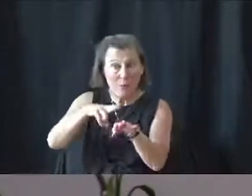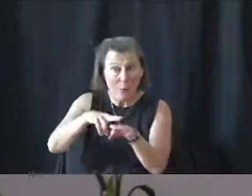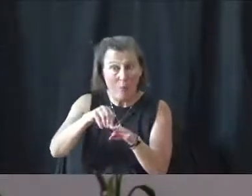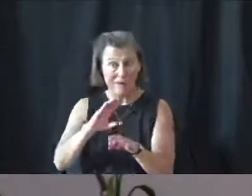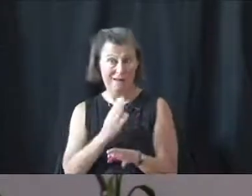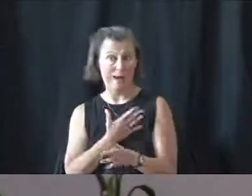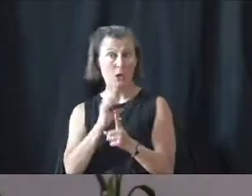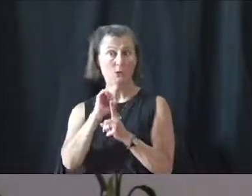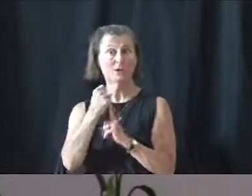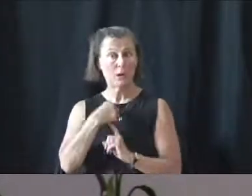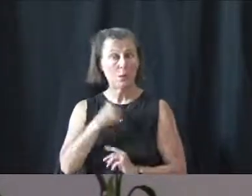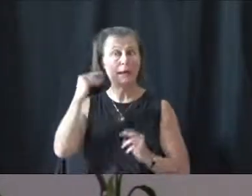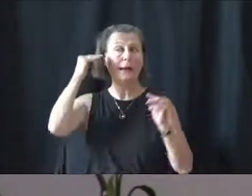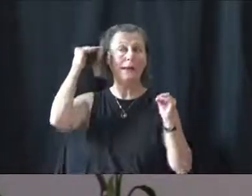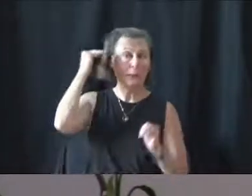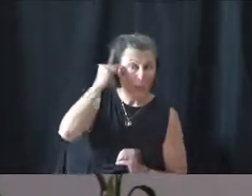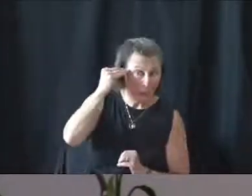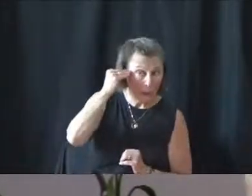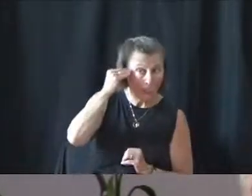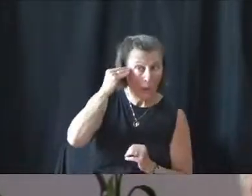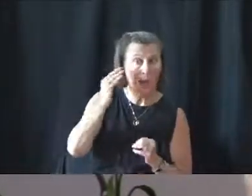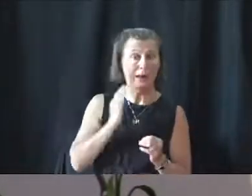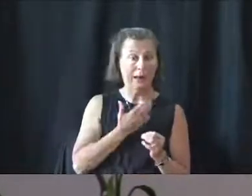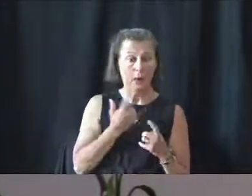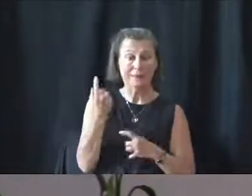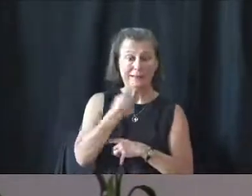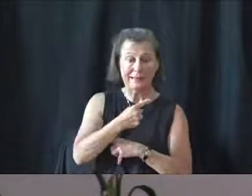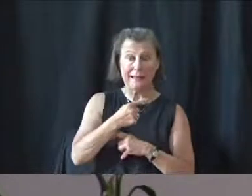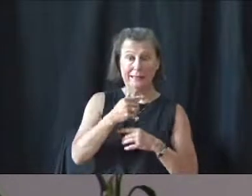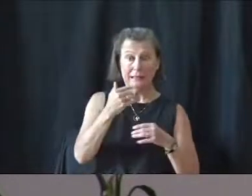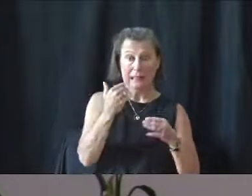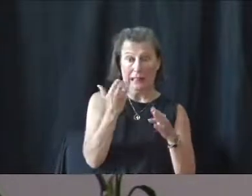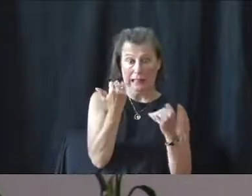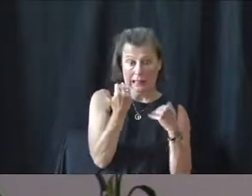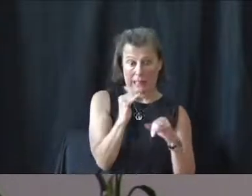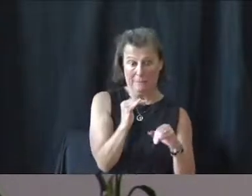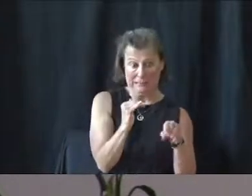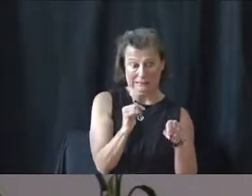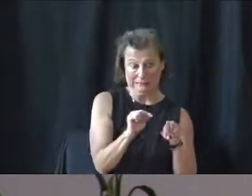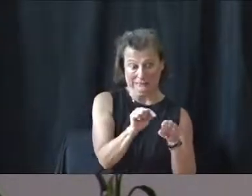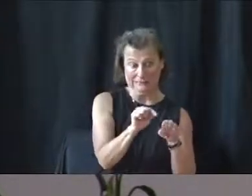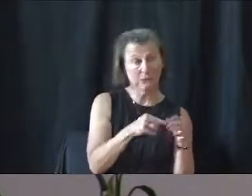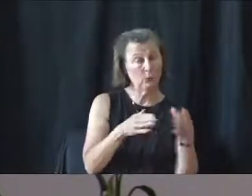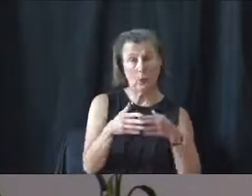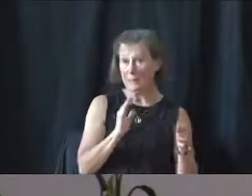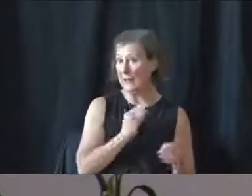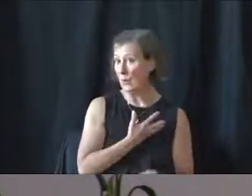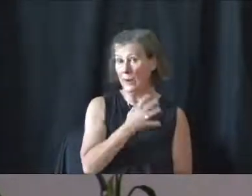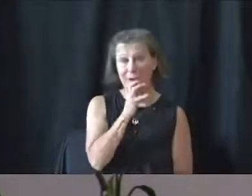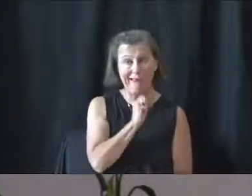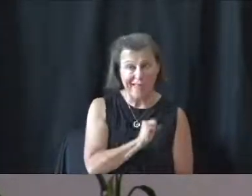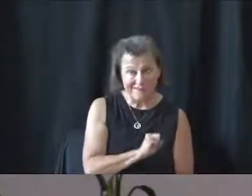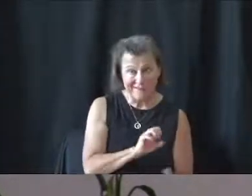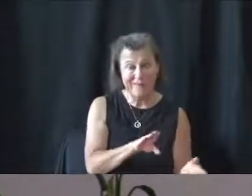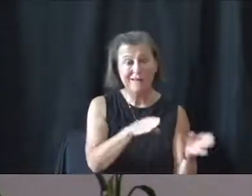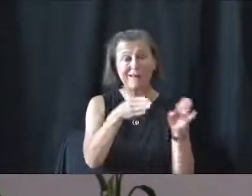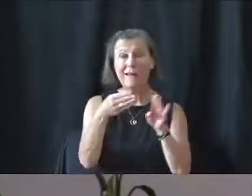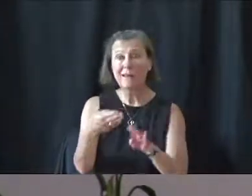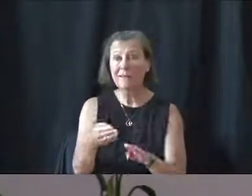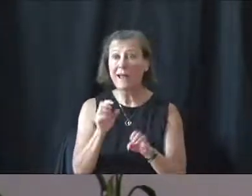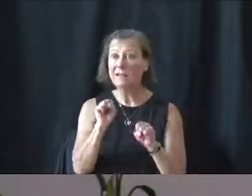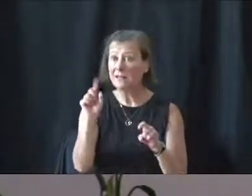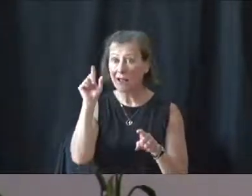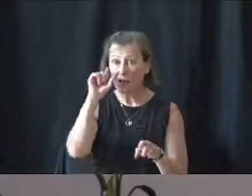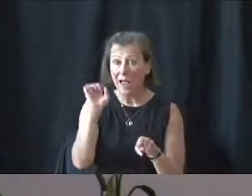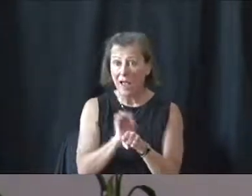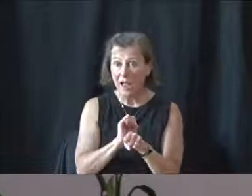We know that our days are limited and that no matter our age, death could actually come at